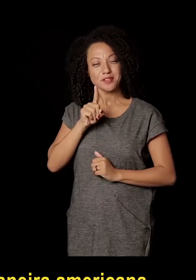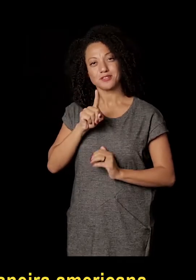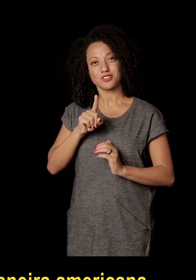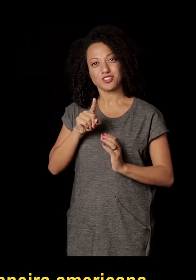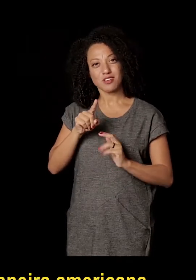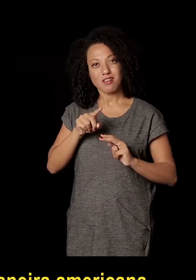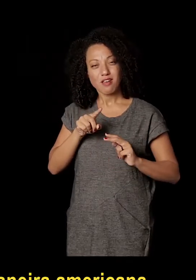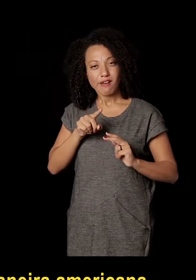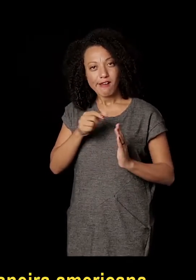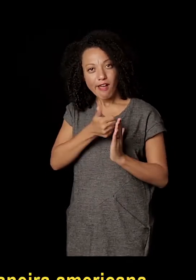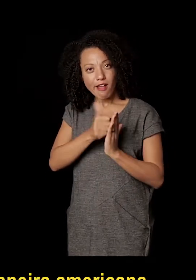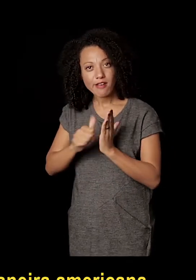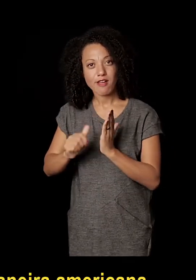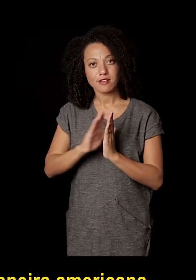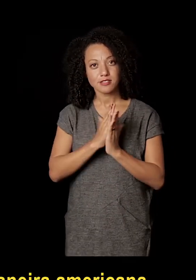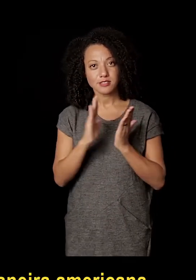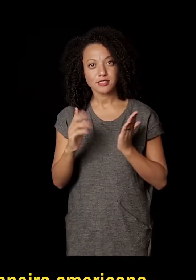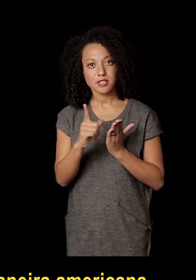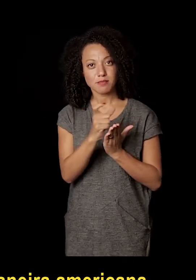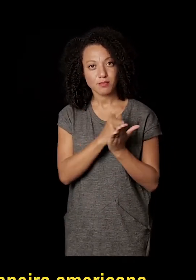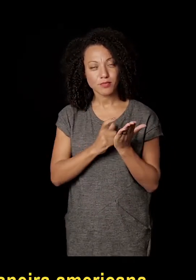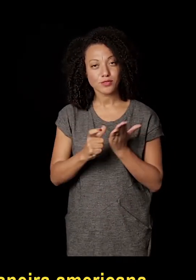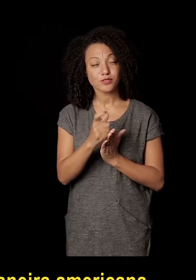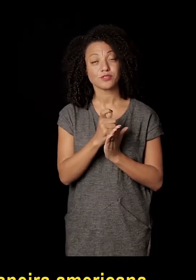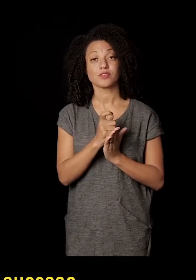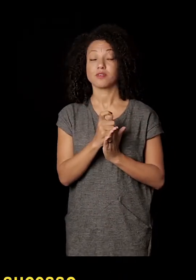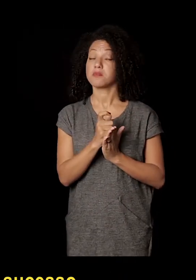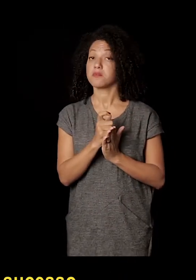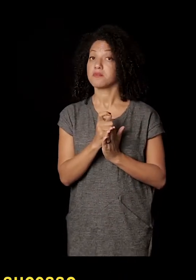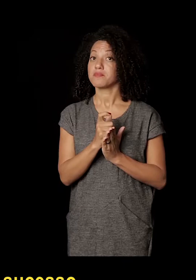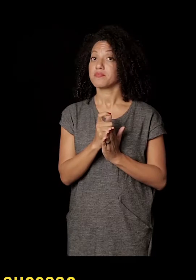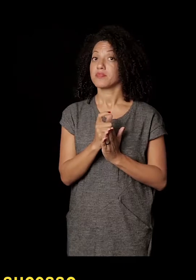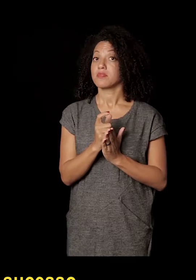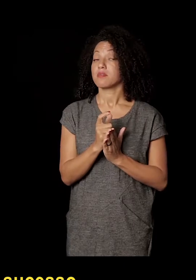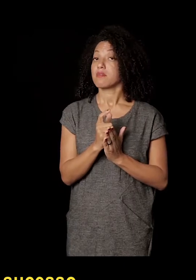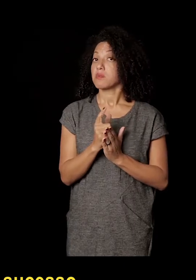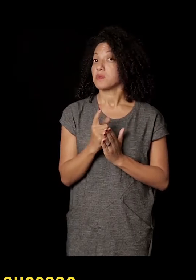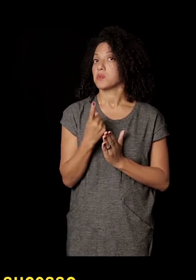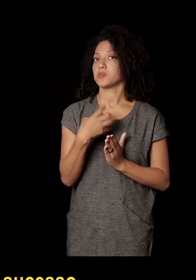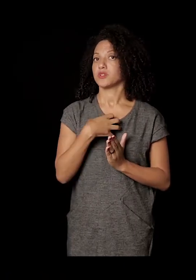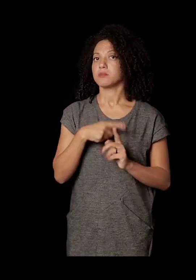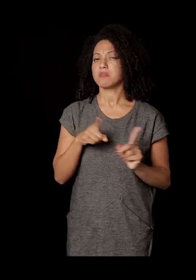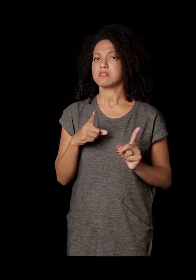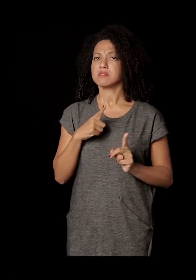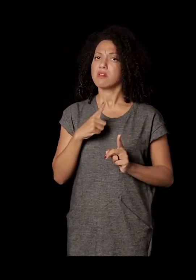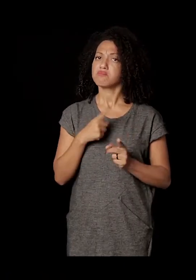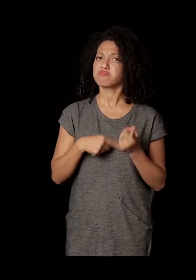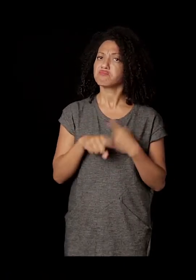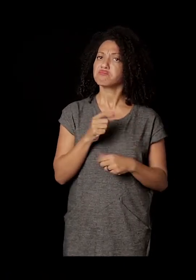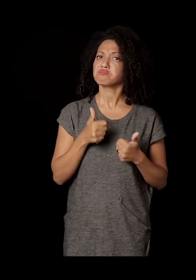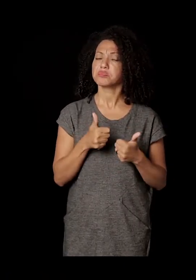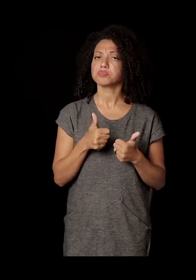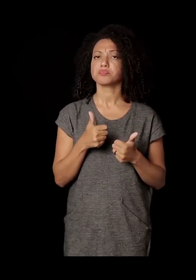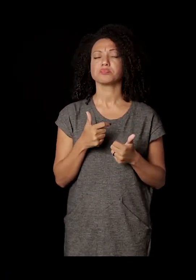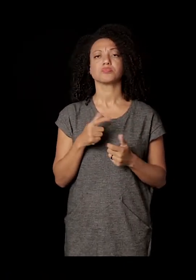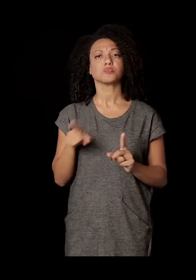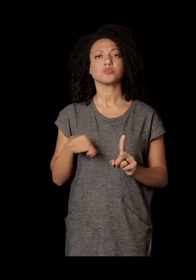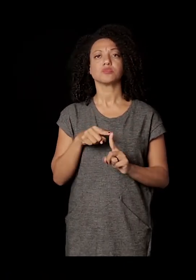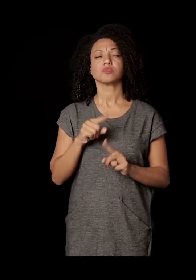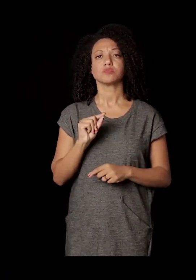to approach the issue of portfolio review, but it has worked very successfully. And the idea